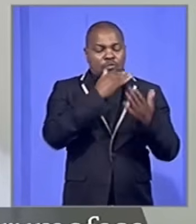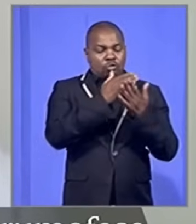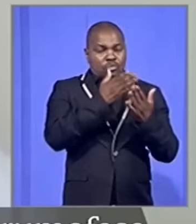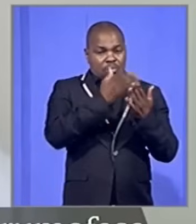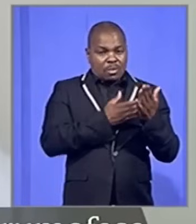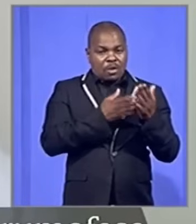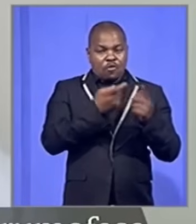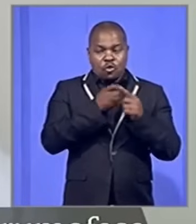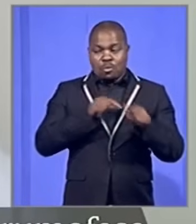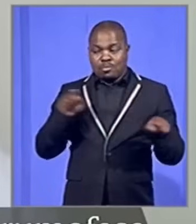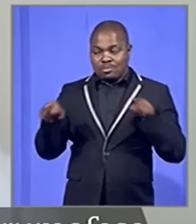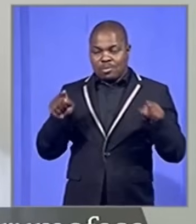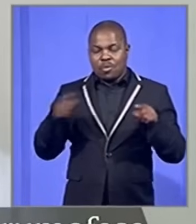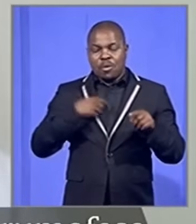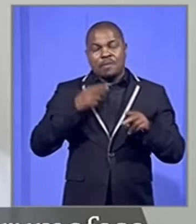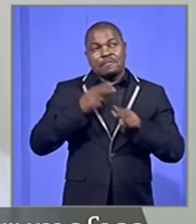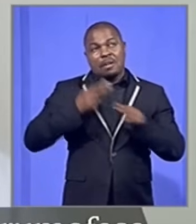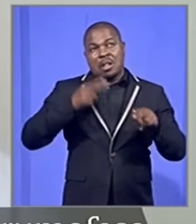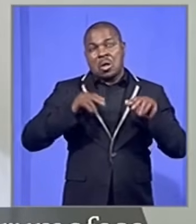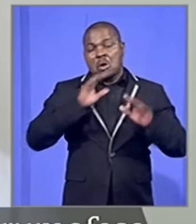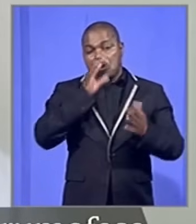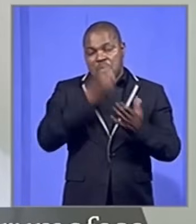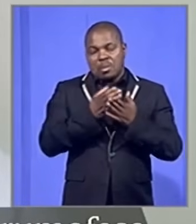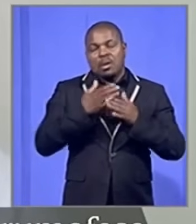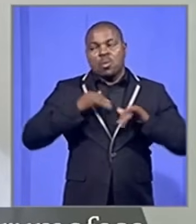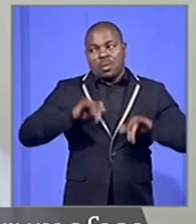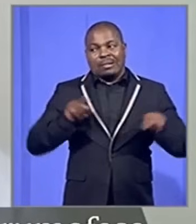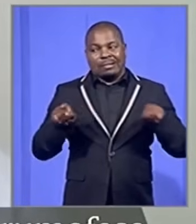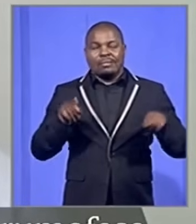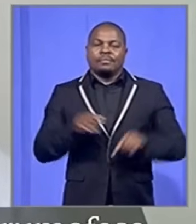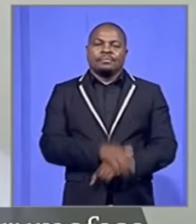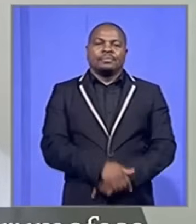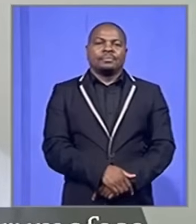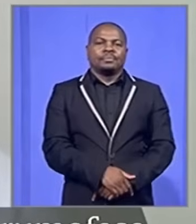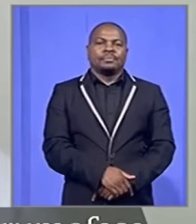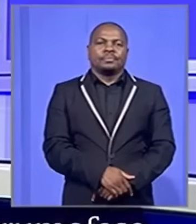sides, and we are awaiting final confirmations from both sides.